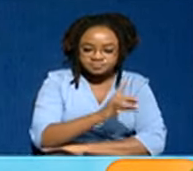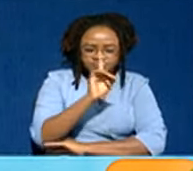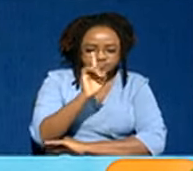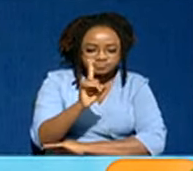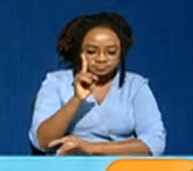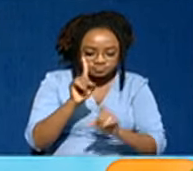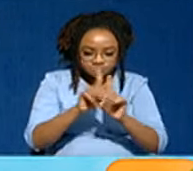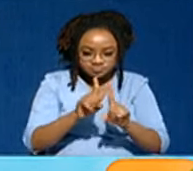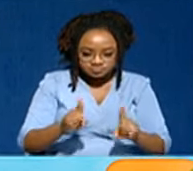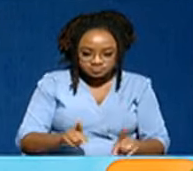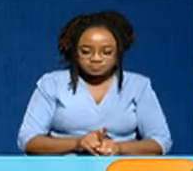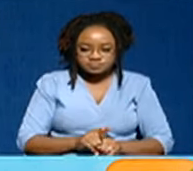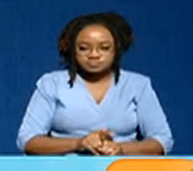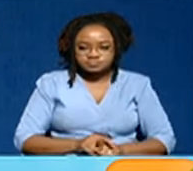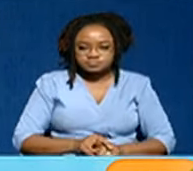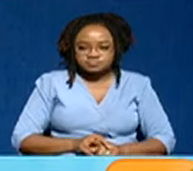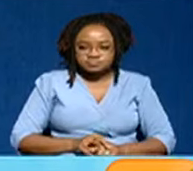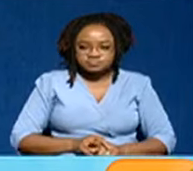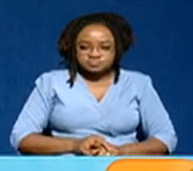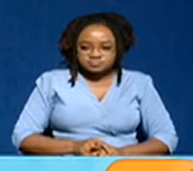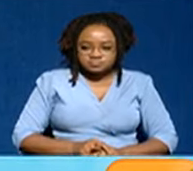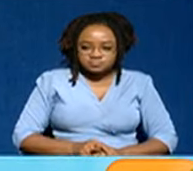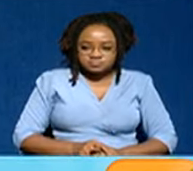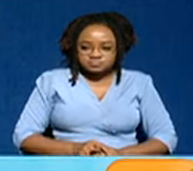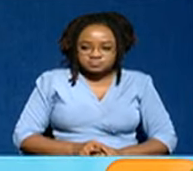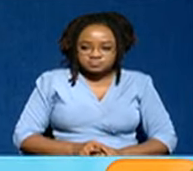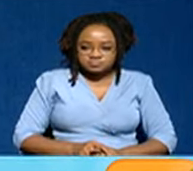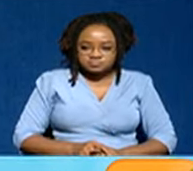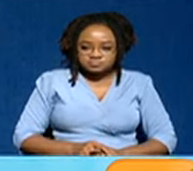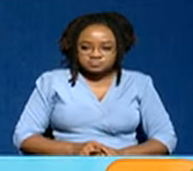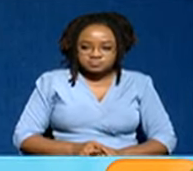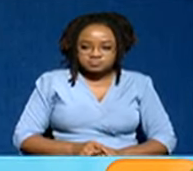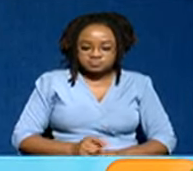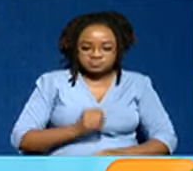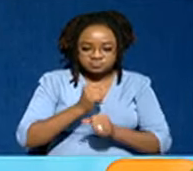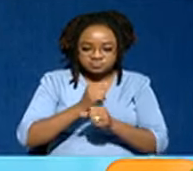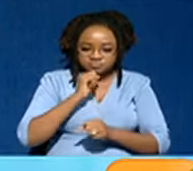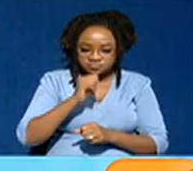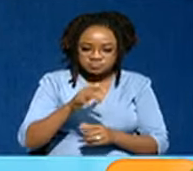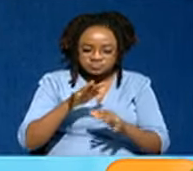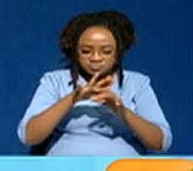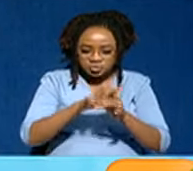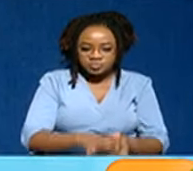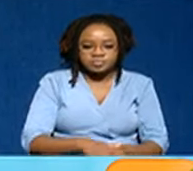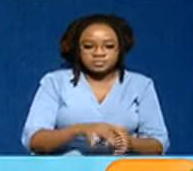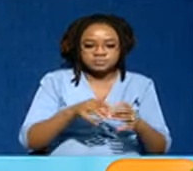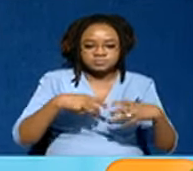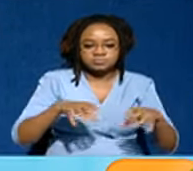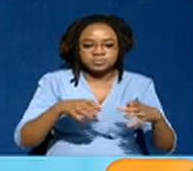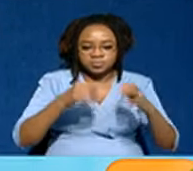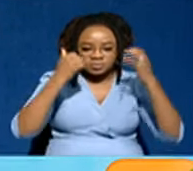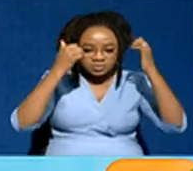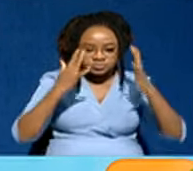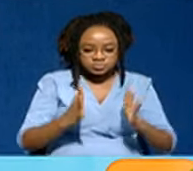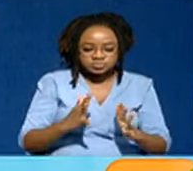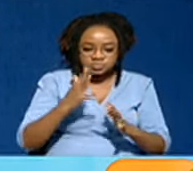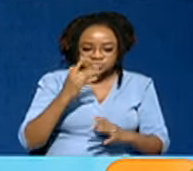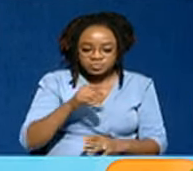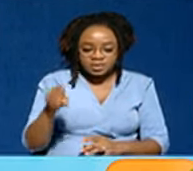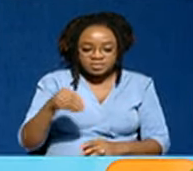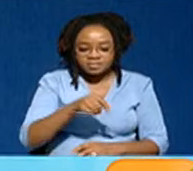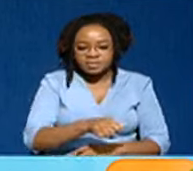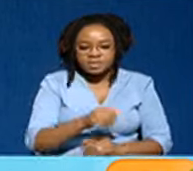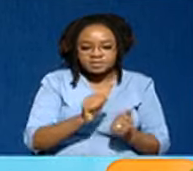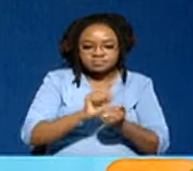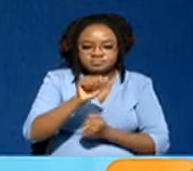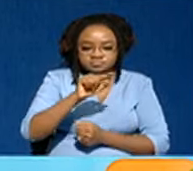also, do not discriminate against the diploma, because they were giving them 15,000. Yet, according to the Public Service